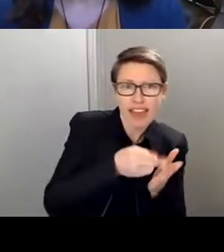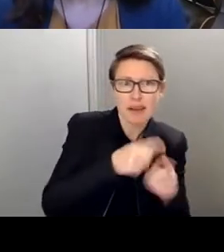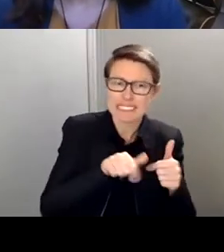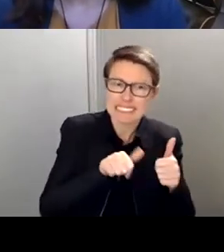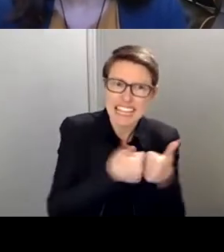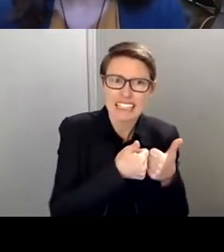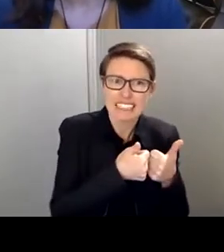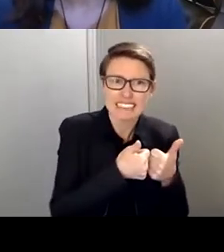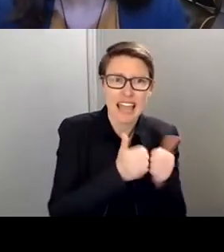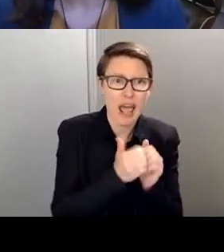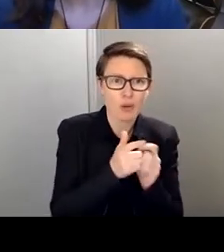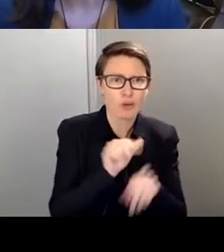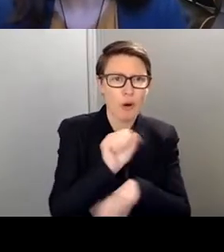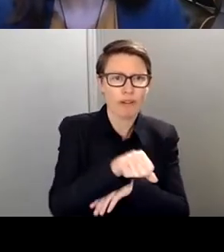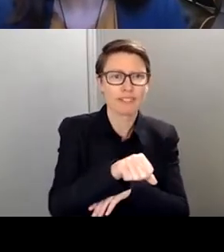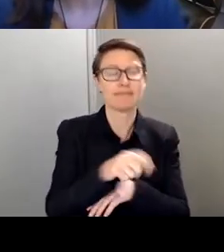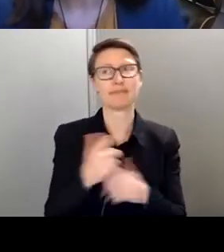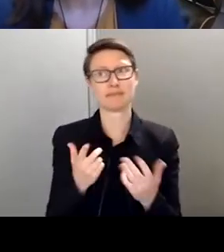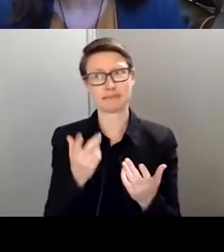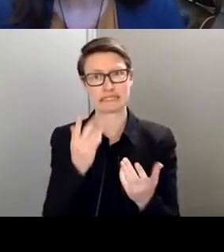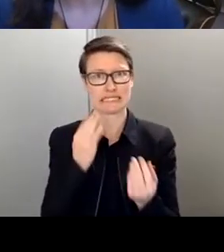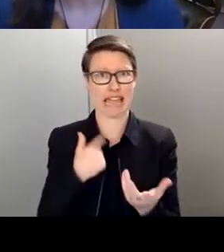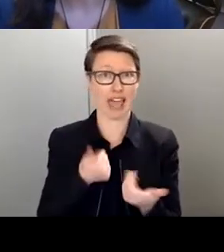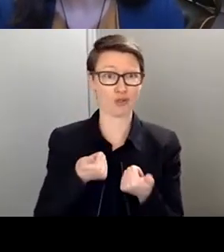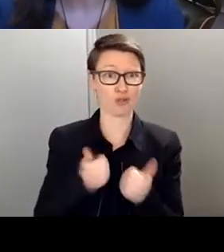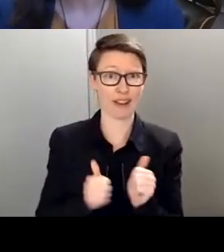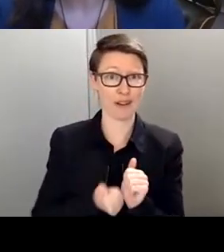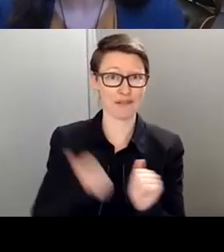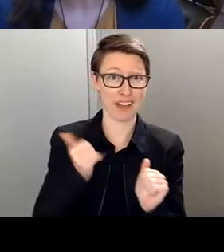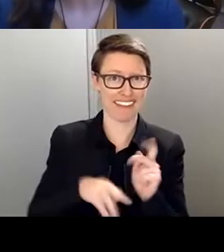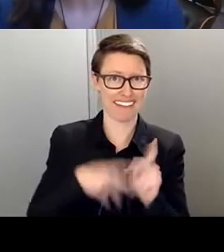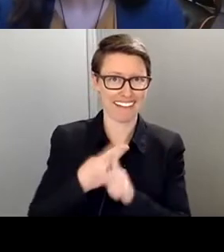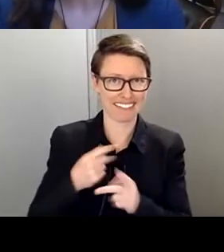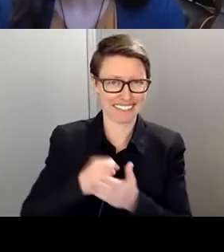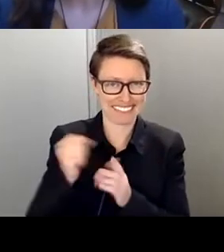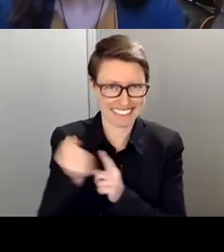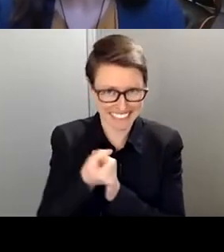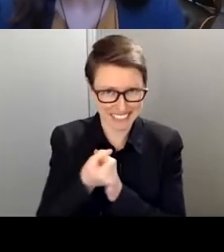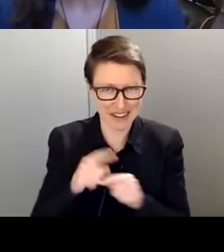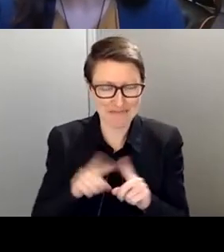into that situation, right? But I would say there are